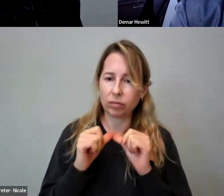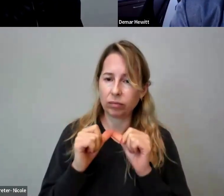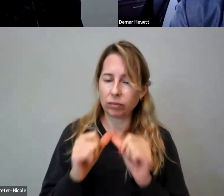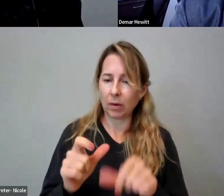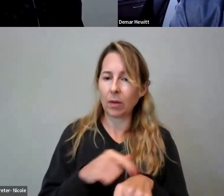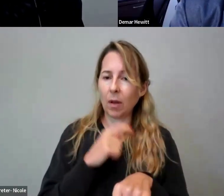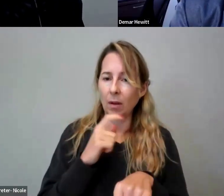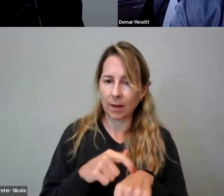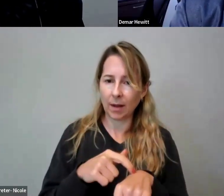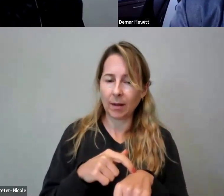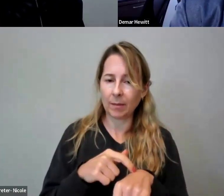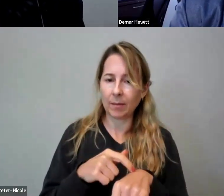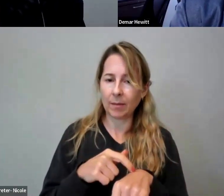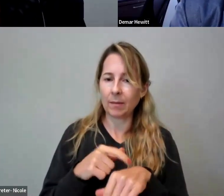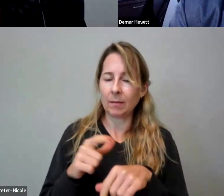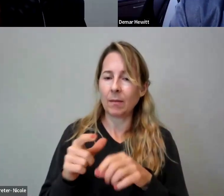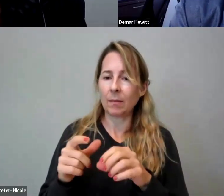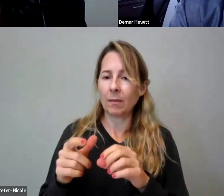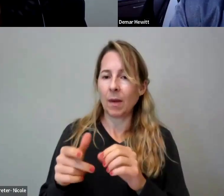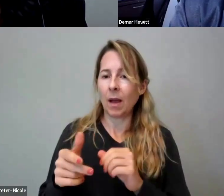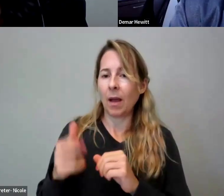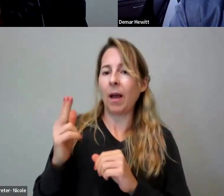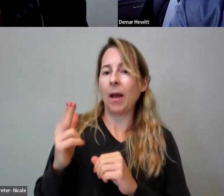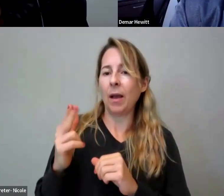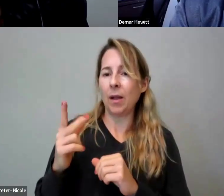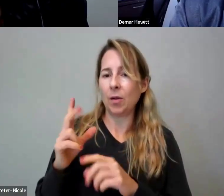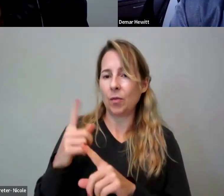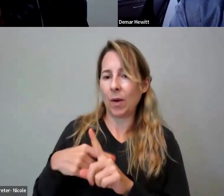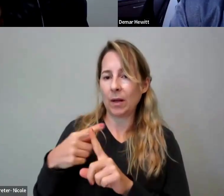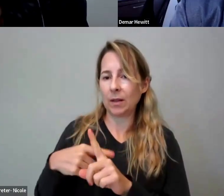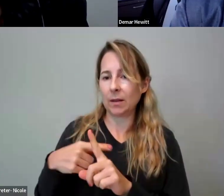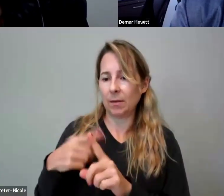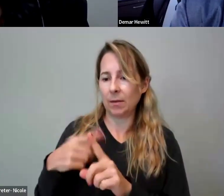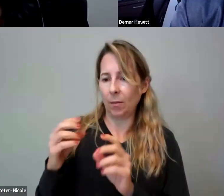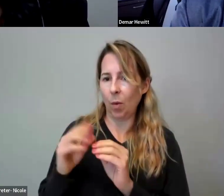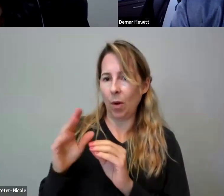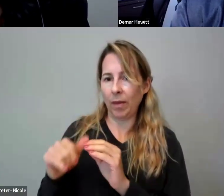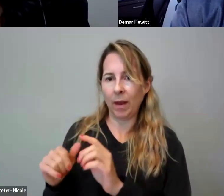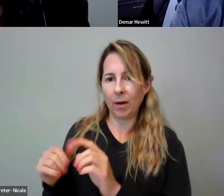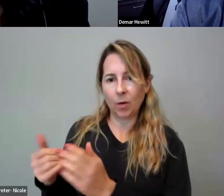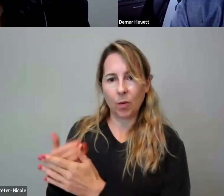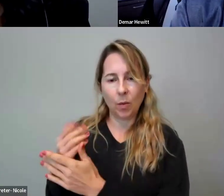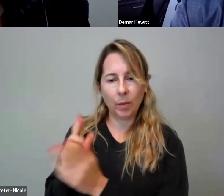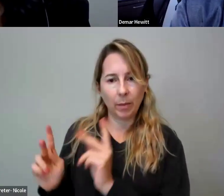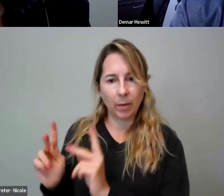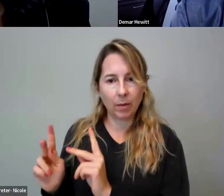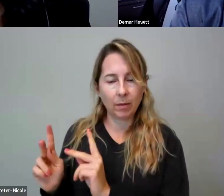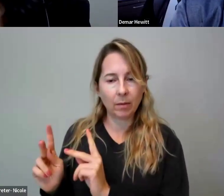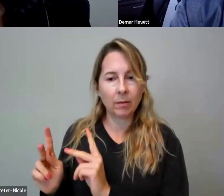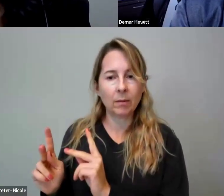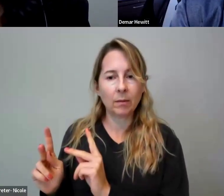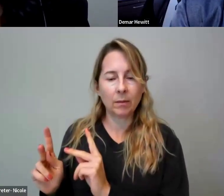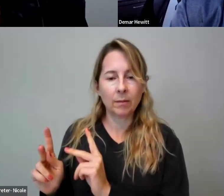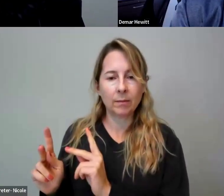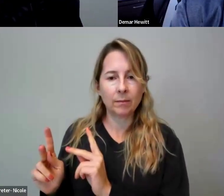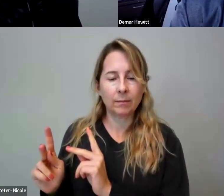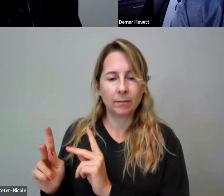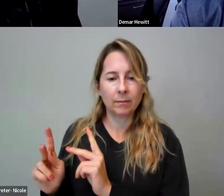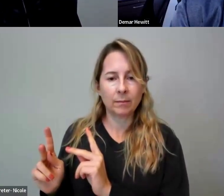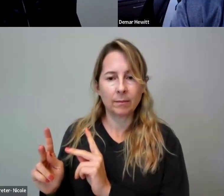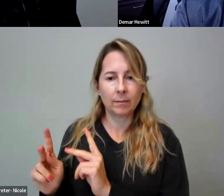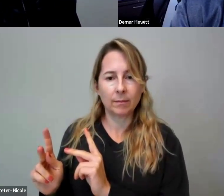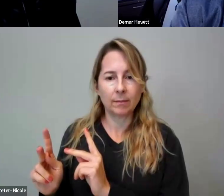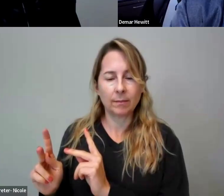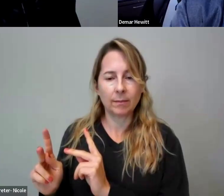pay higher rent than the landlord offers to new tenants, and this causes a tenant to face